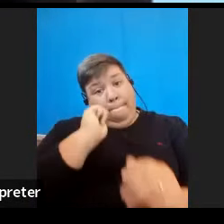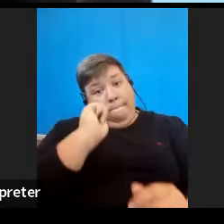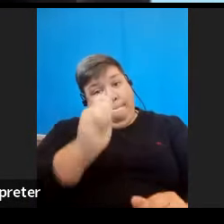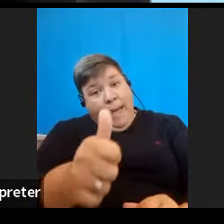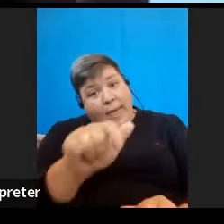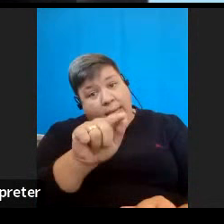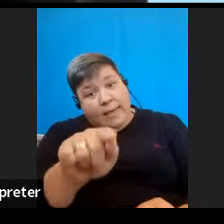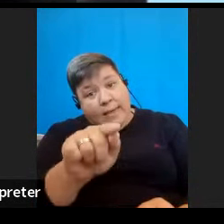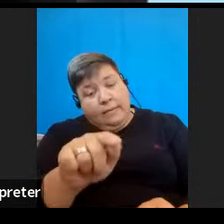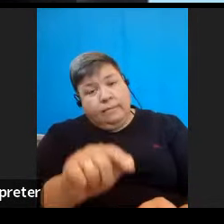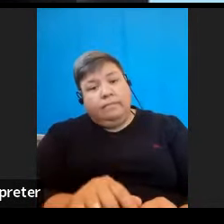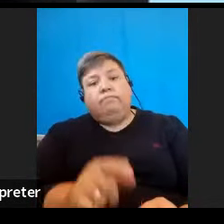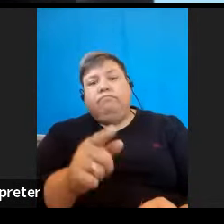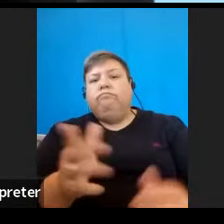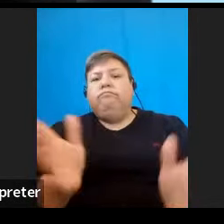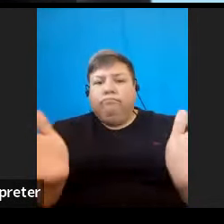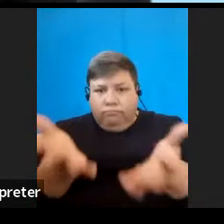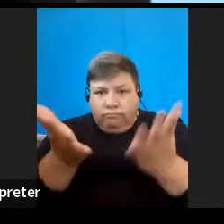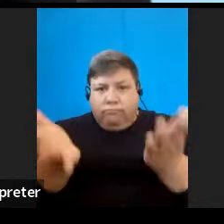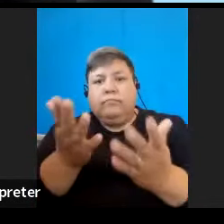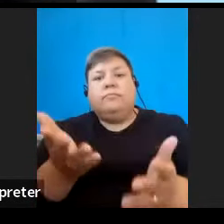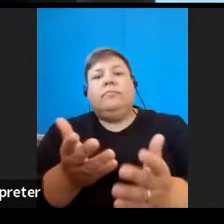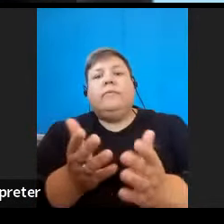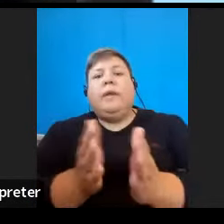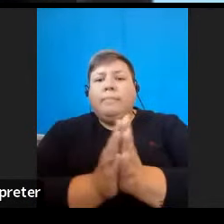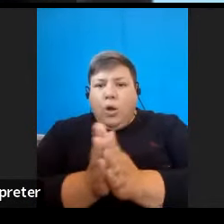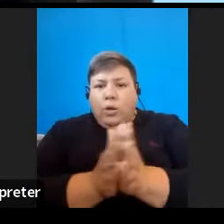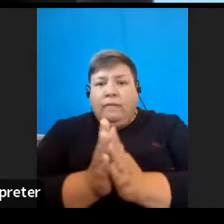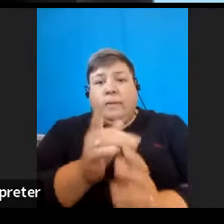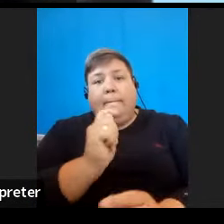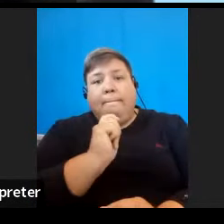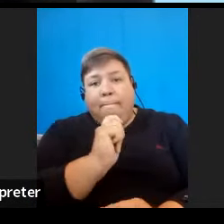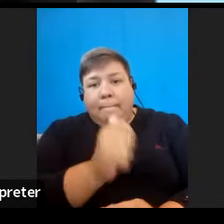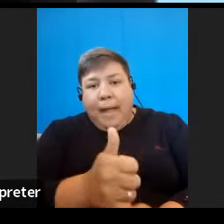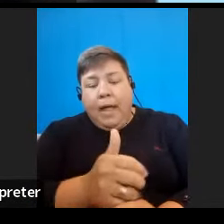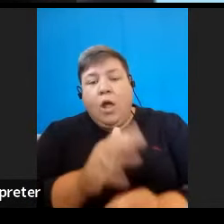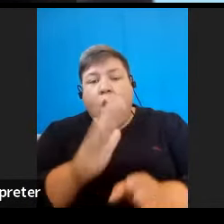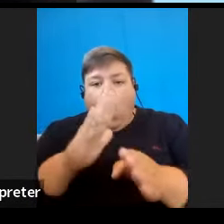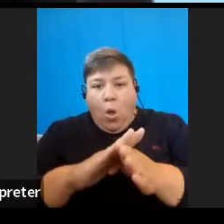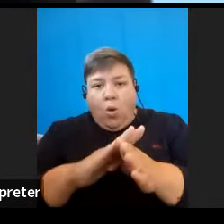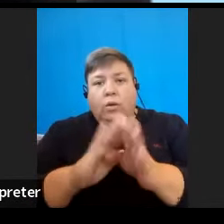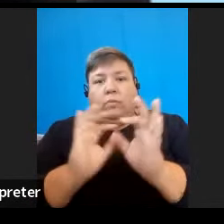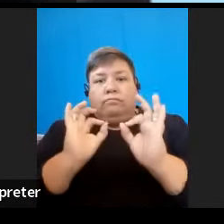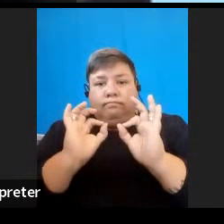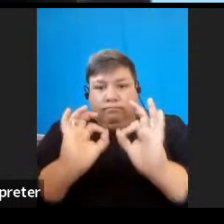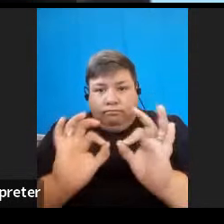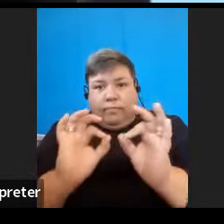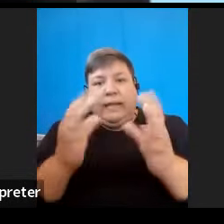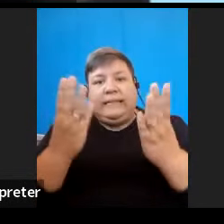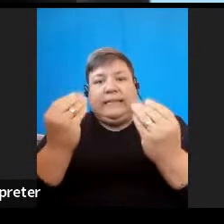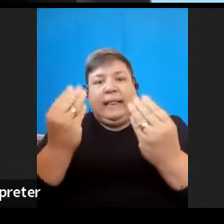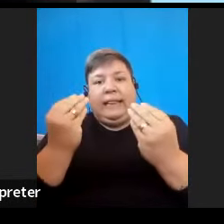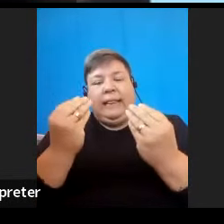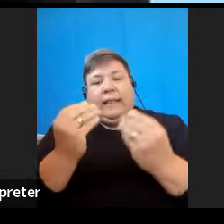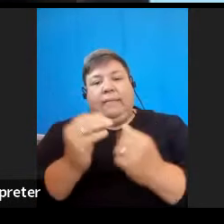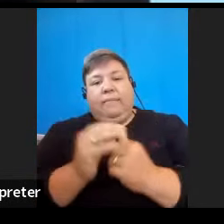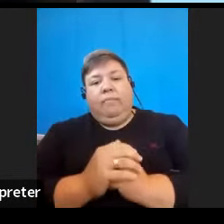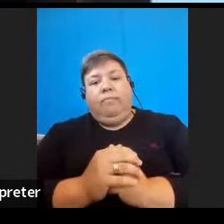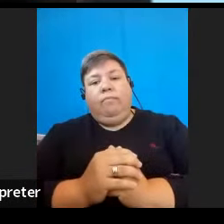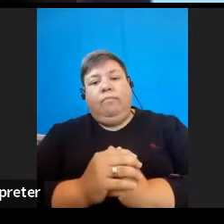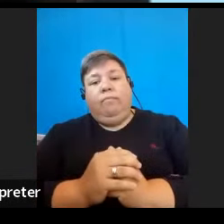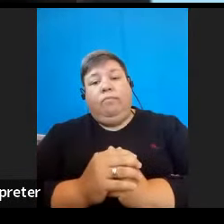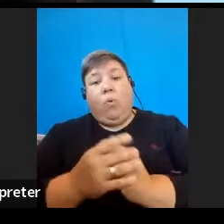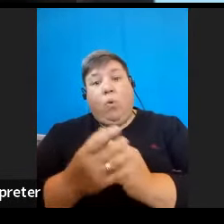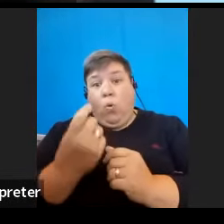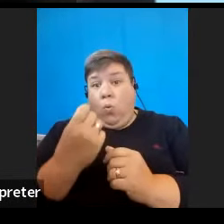urge our taxpayers to pay on the correct due dates. And once